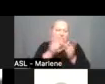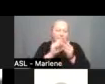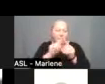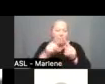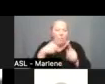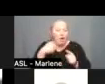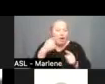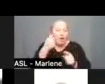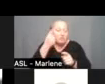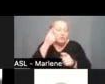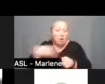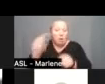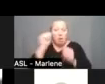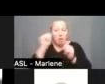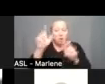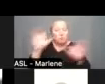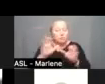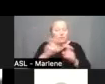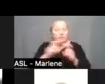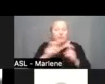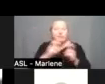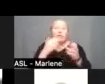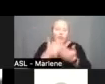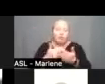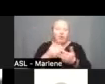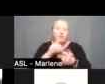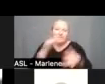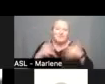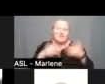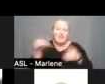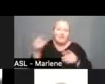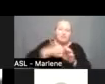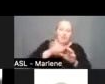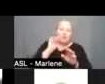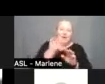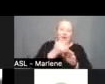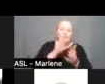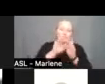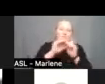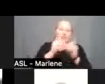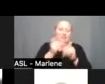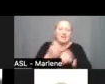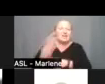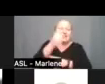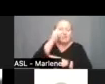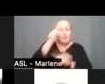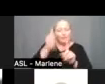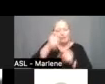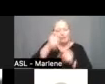they're all doing really really well we're excited to have them join our school district next year as as first-year teachers